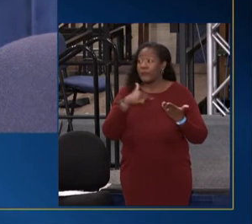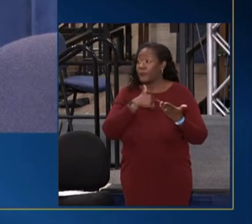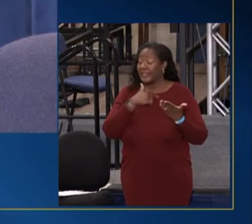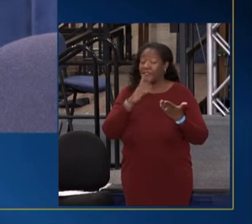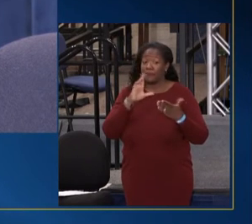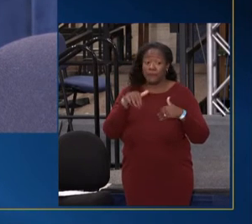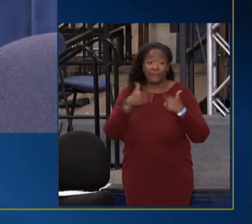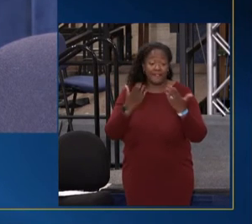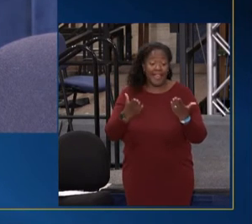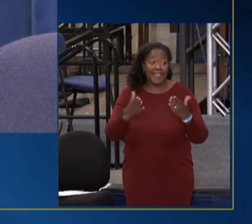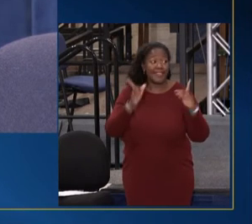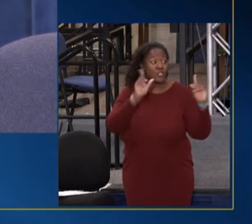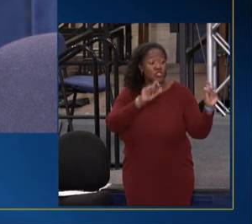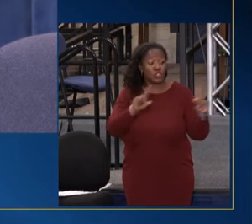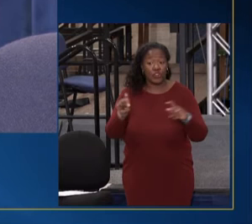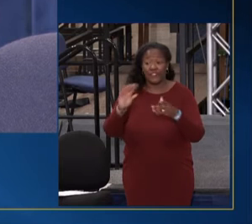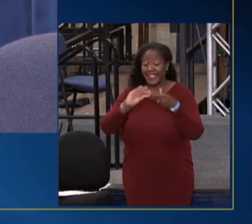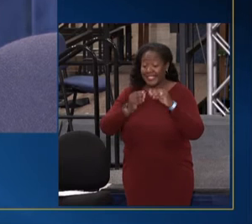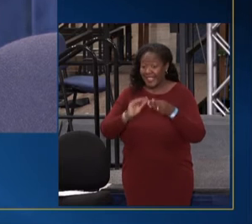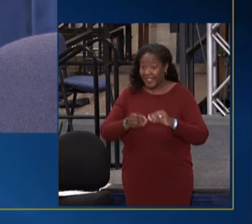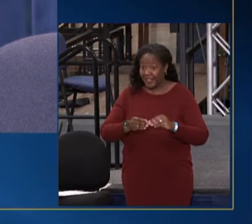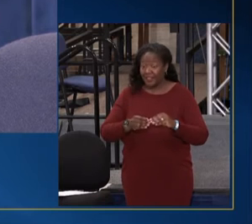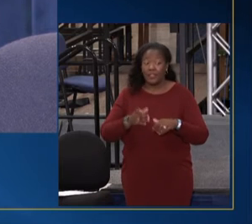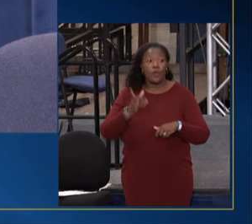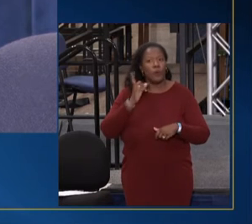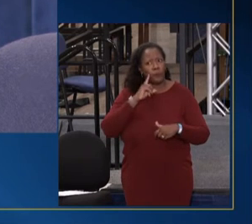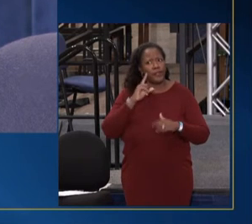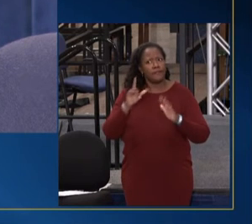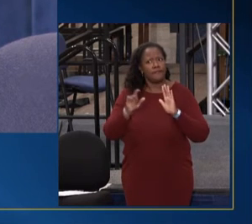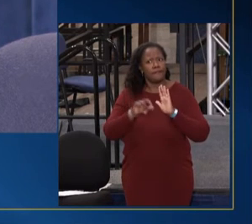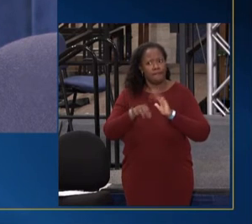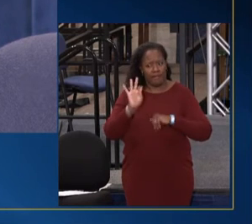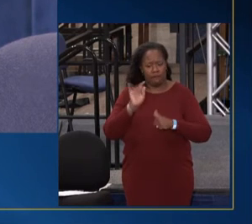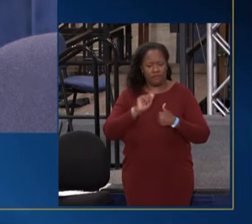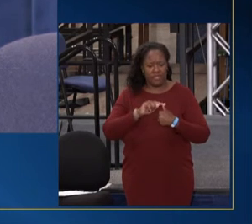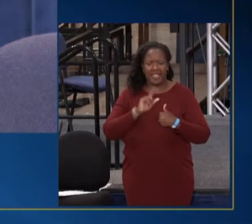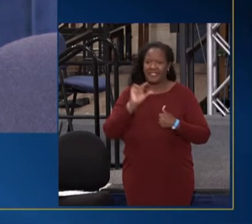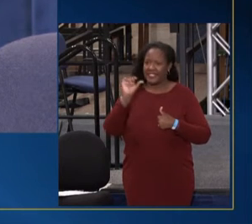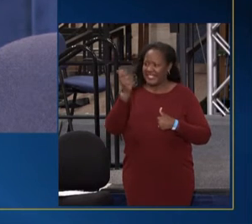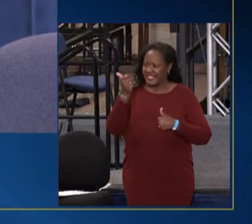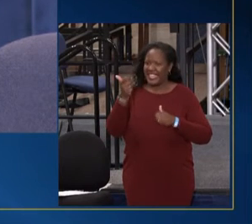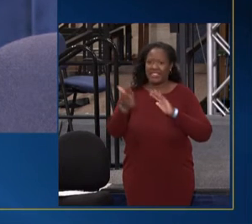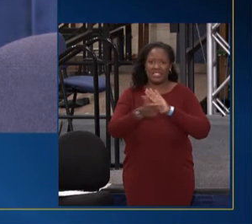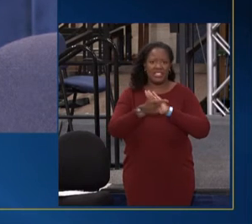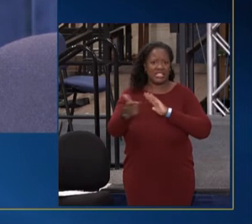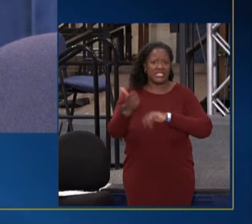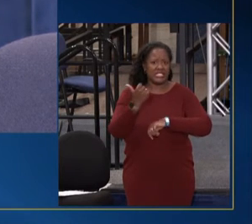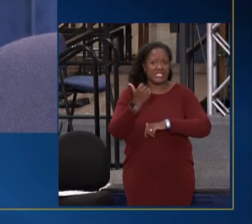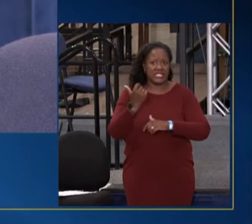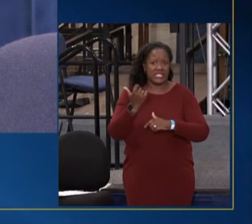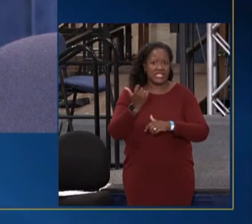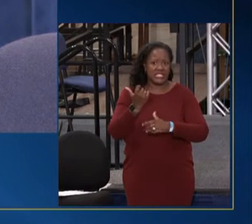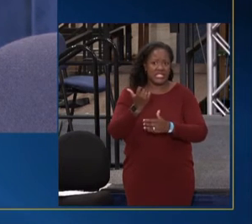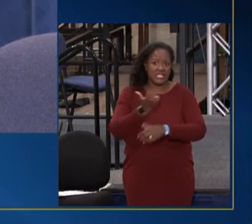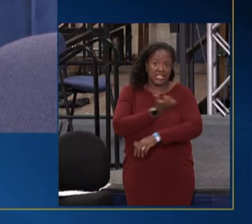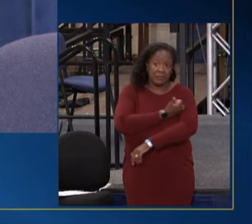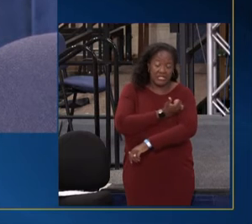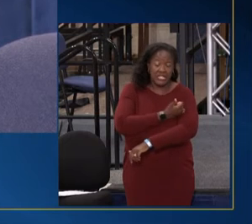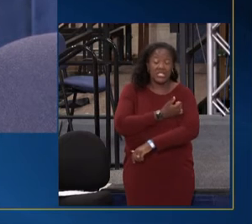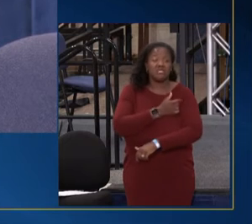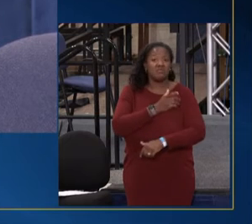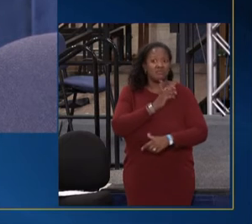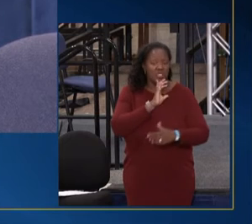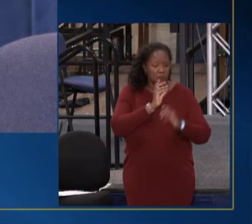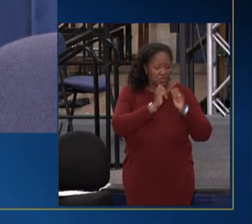data, we found that essentially across all 10 of the illicit substances that we track, LGBTQI